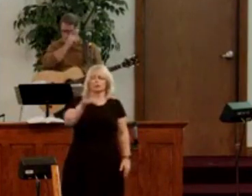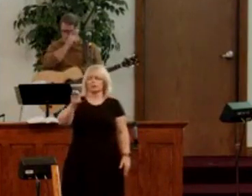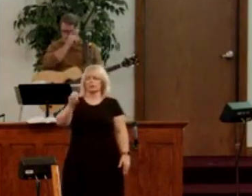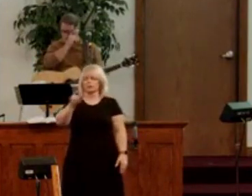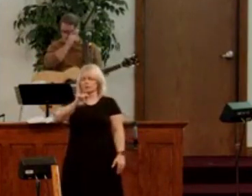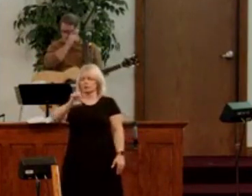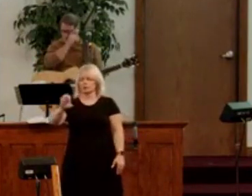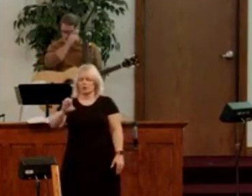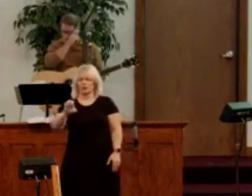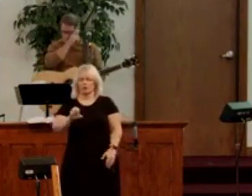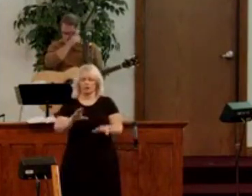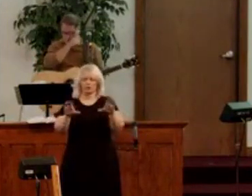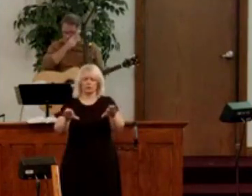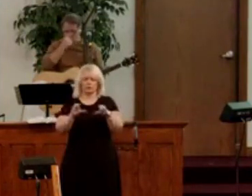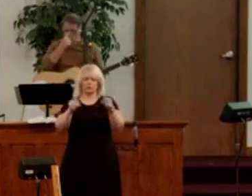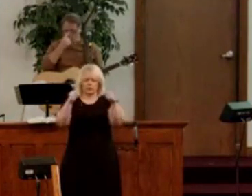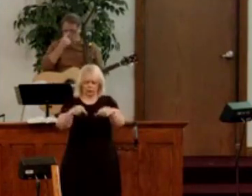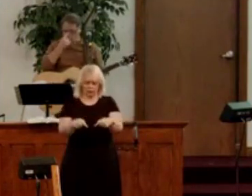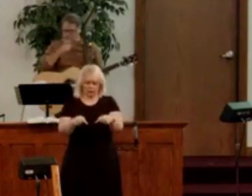treatments. And Father, as